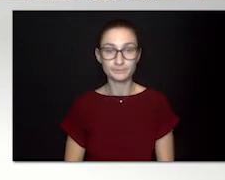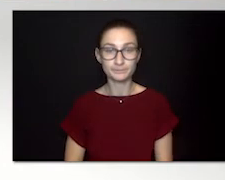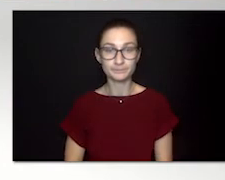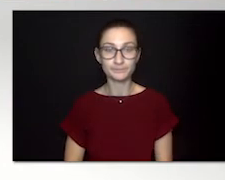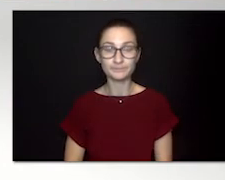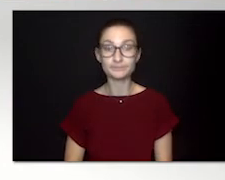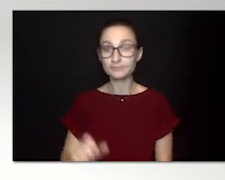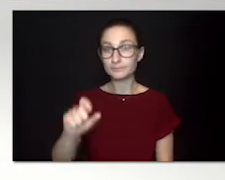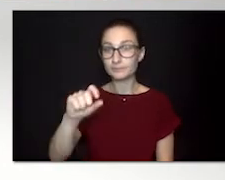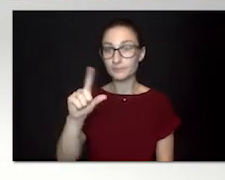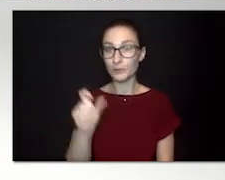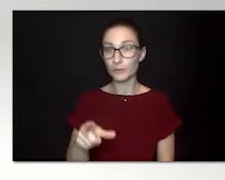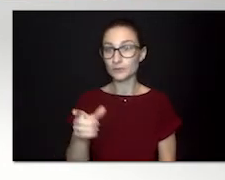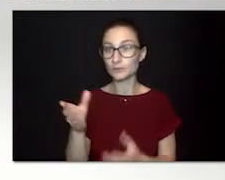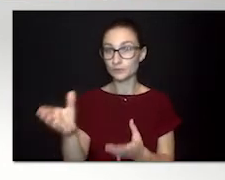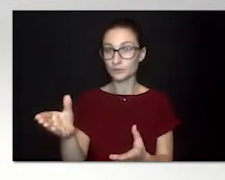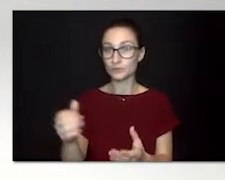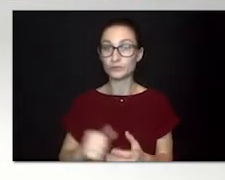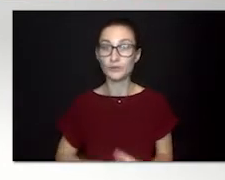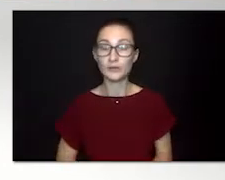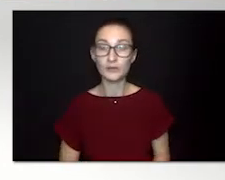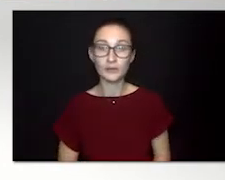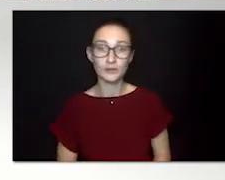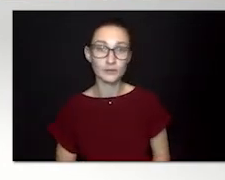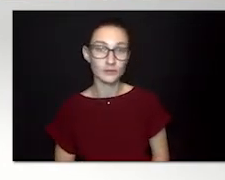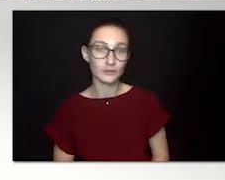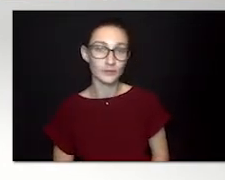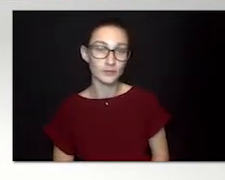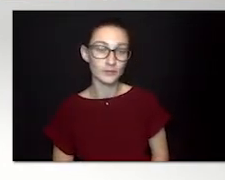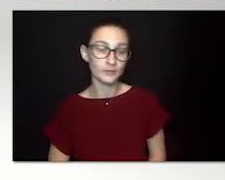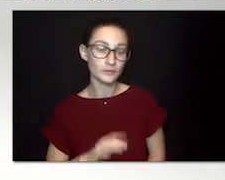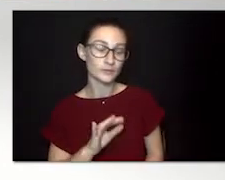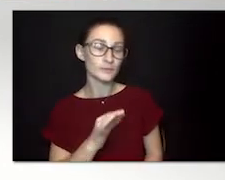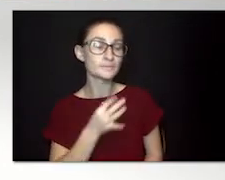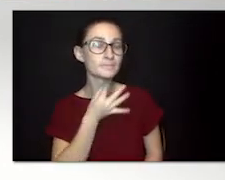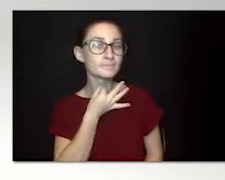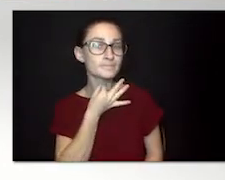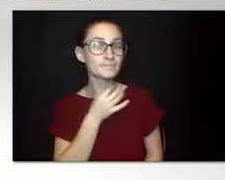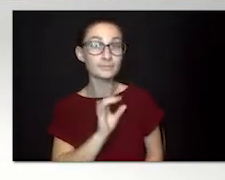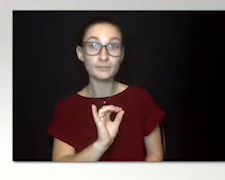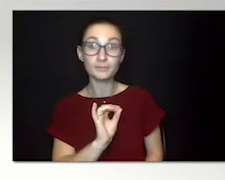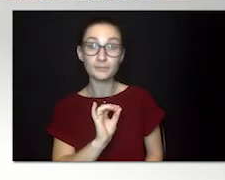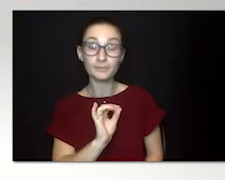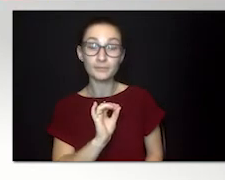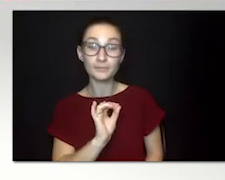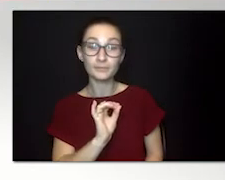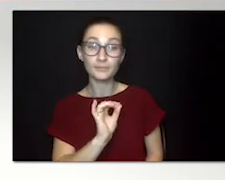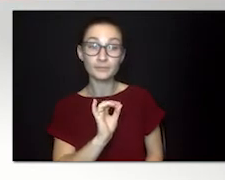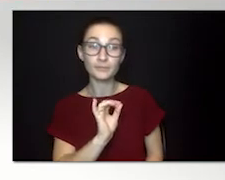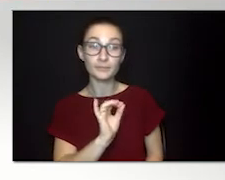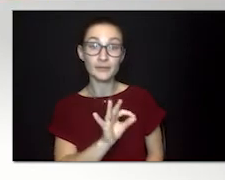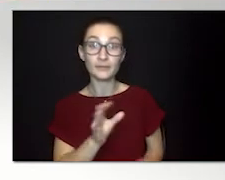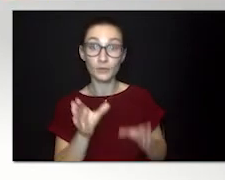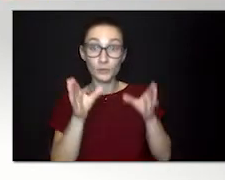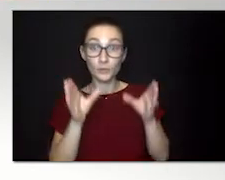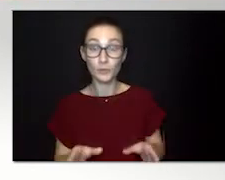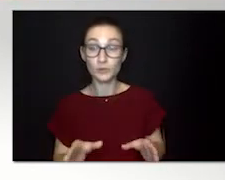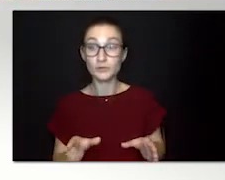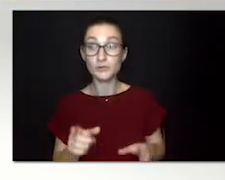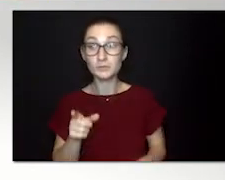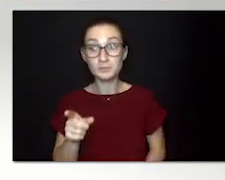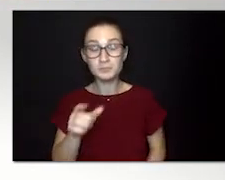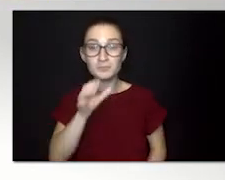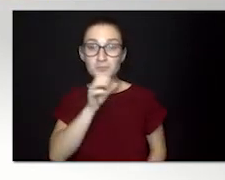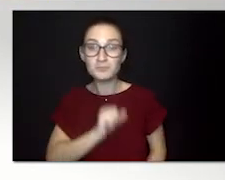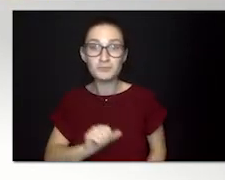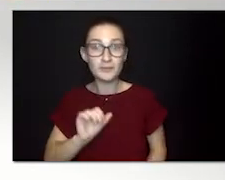this one. So I'm going to switch back to that whole you have to wait till they're 18. So let's say you have somebody and you can't get into the courts till they're